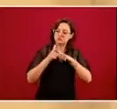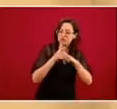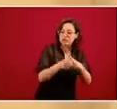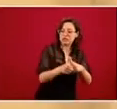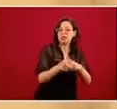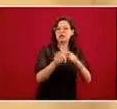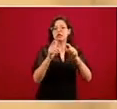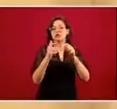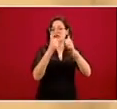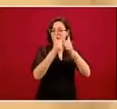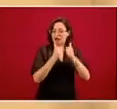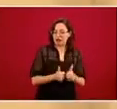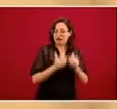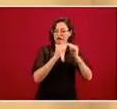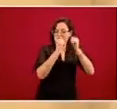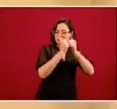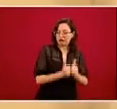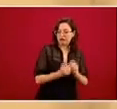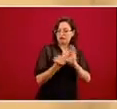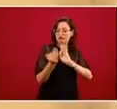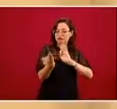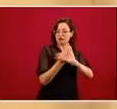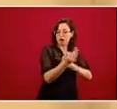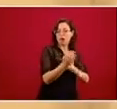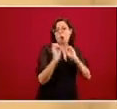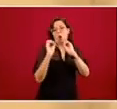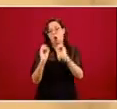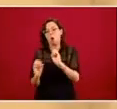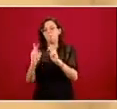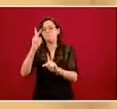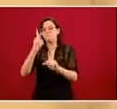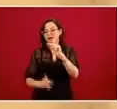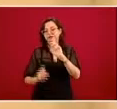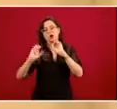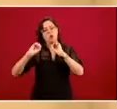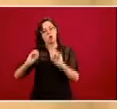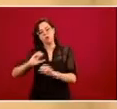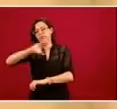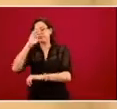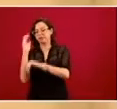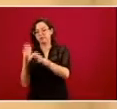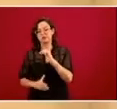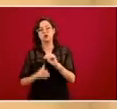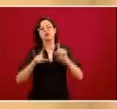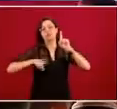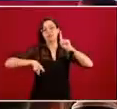that we'll be adopting, are based on this per municipality distribution.